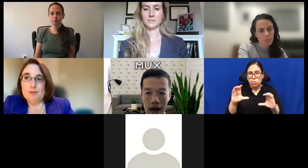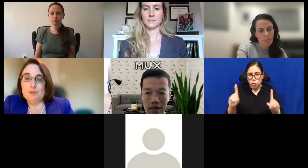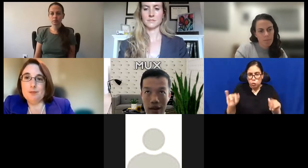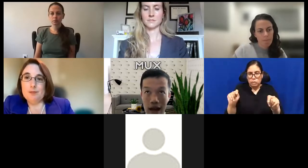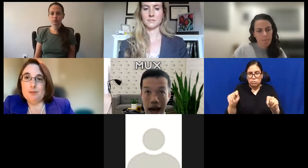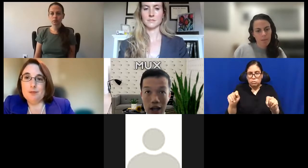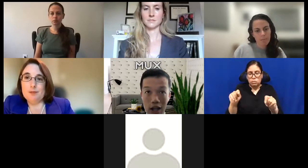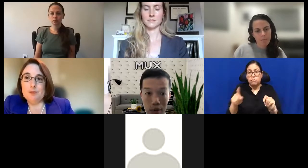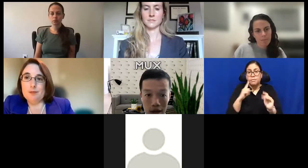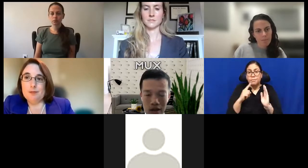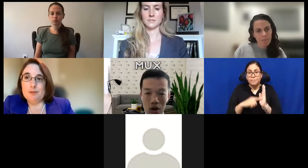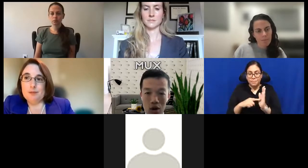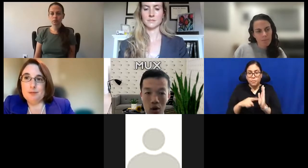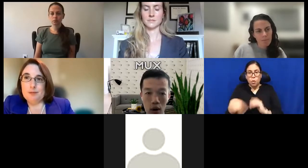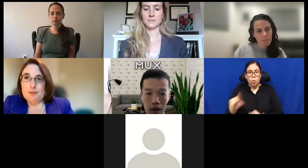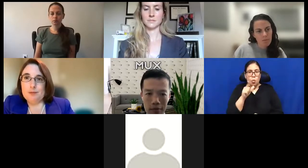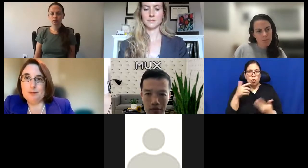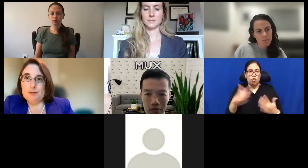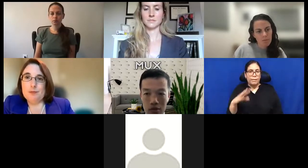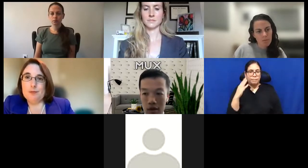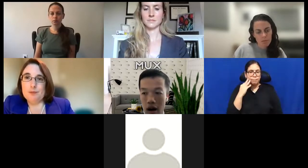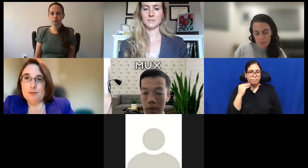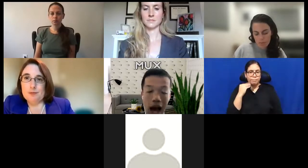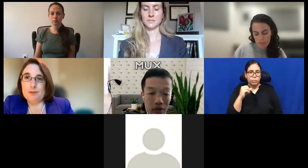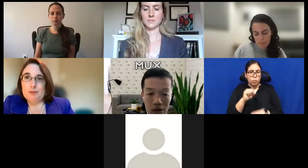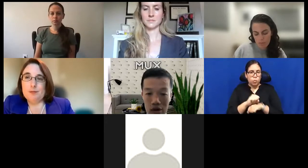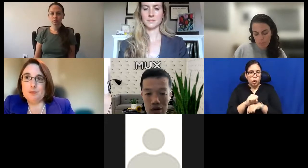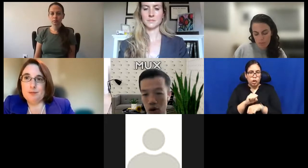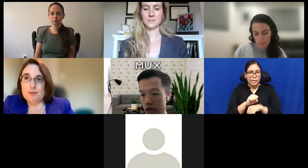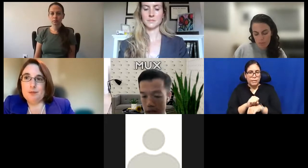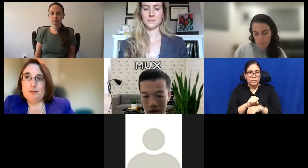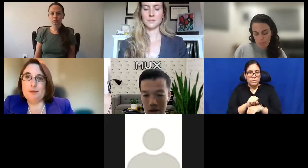Especially folks who have had experience working